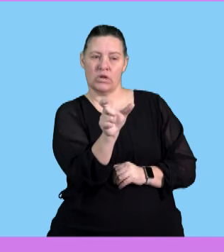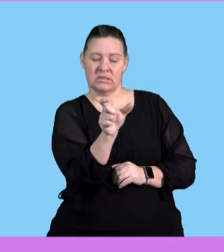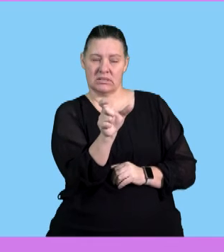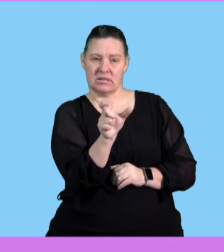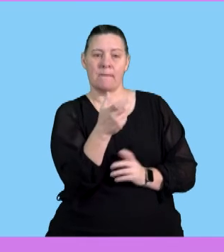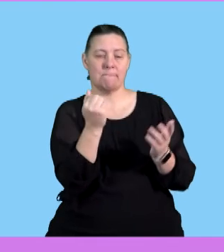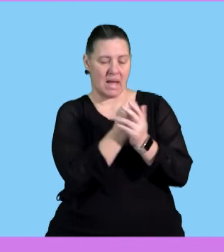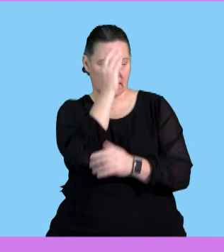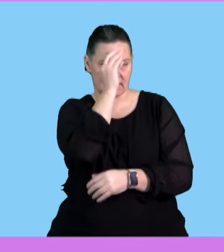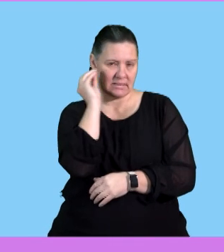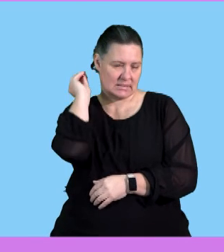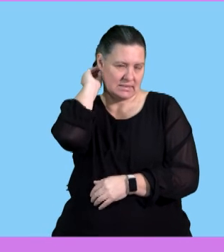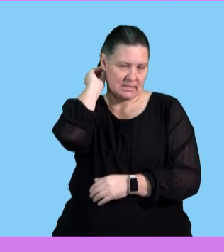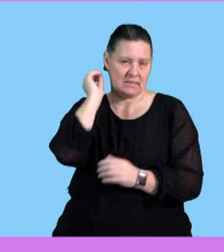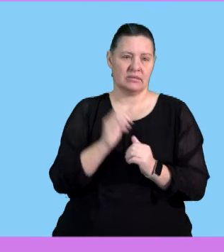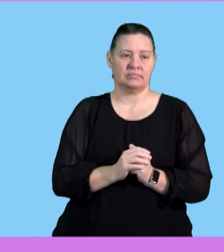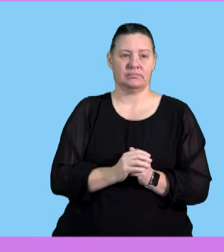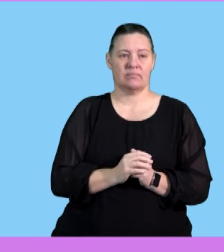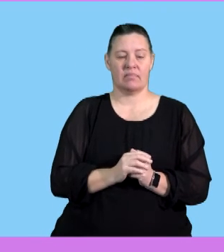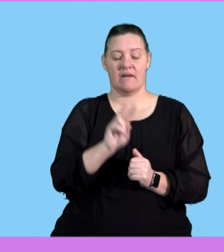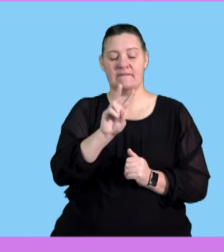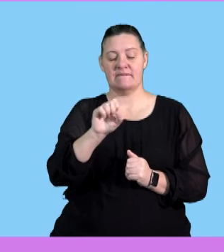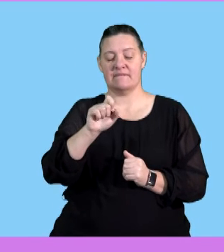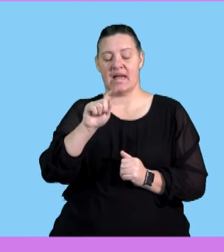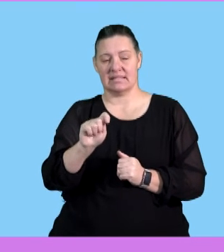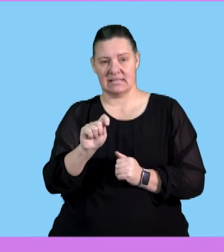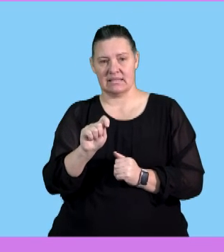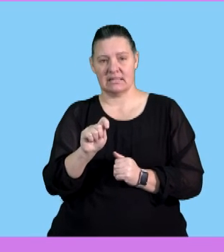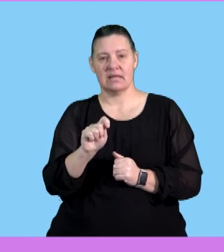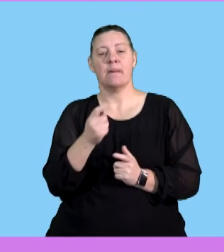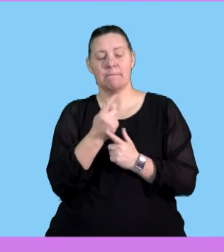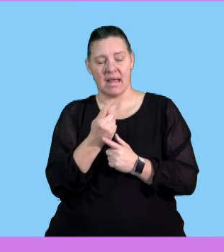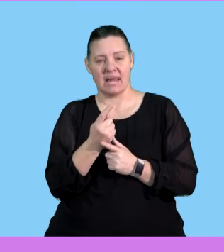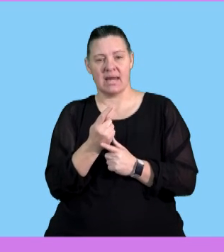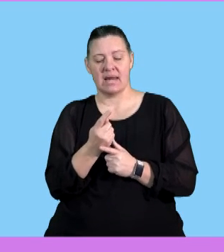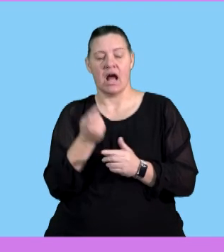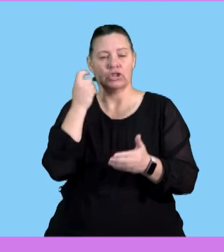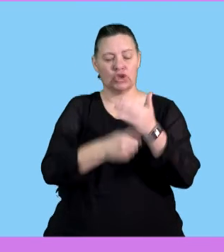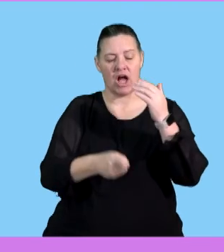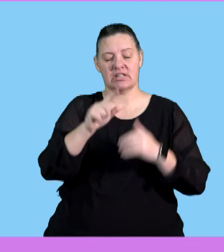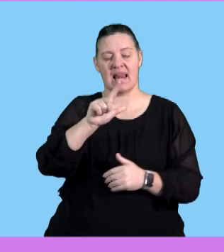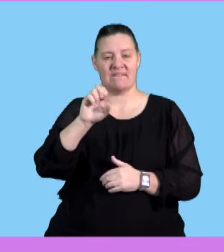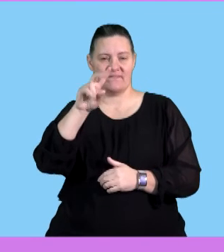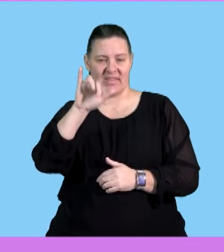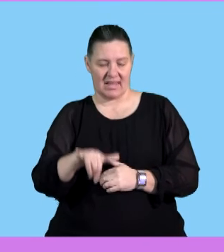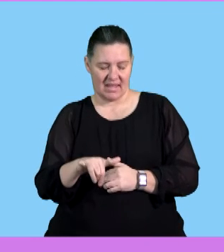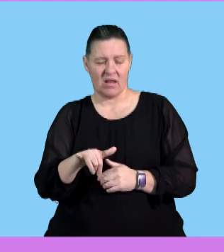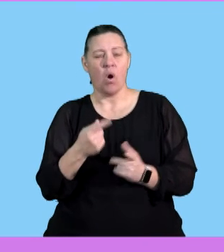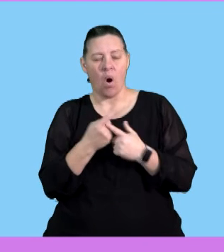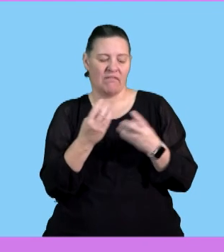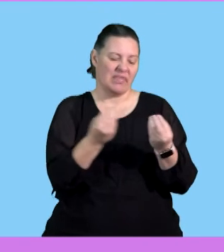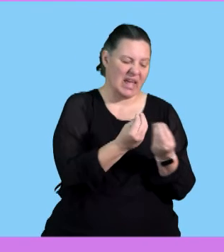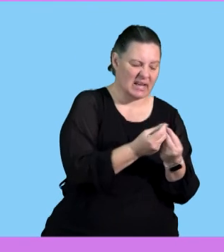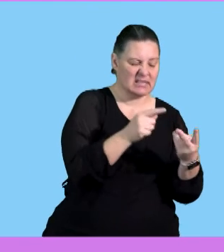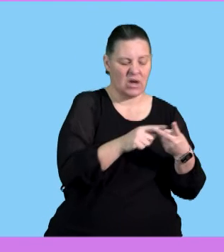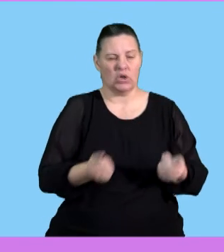the terminology that we should remember that VAT is a levy that is charged on